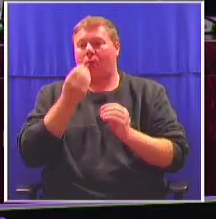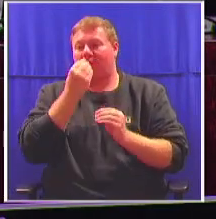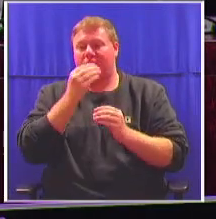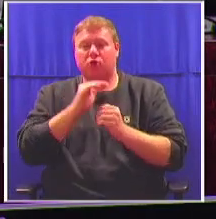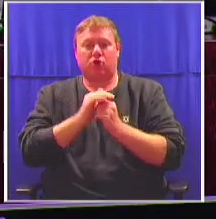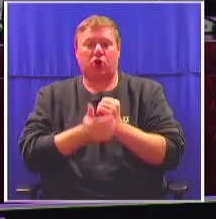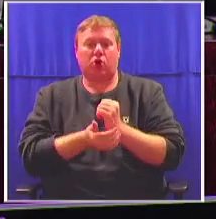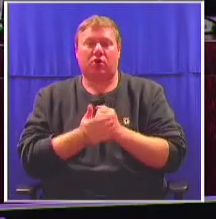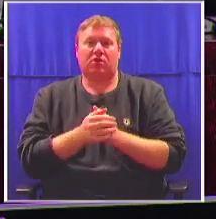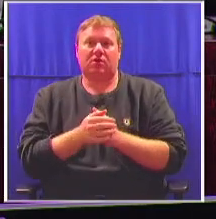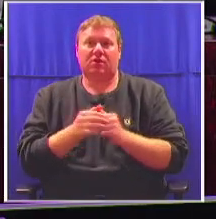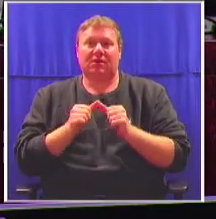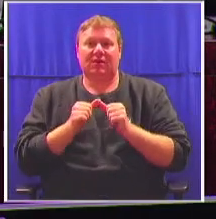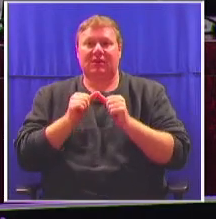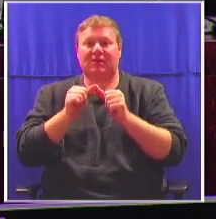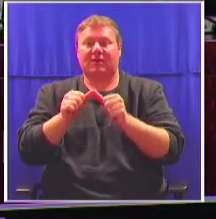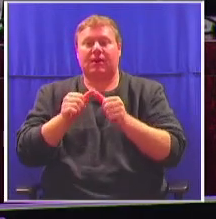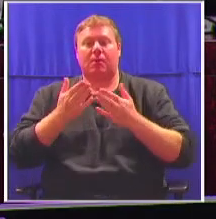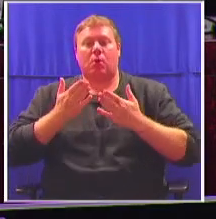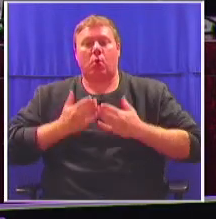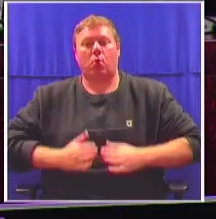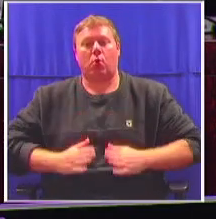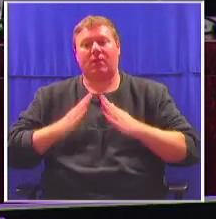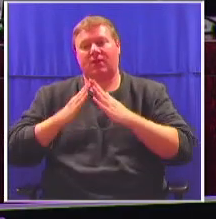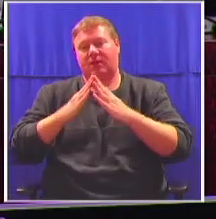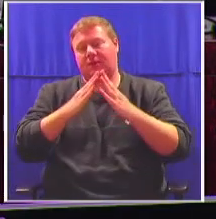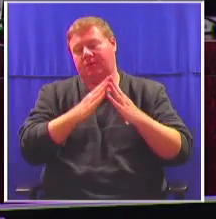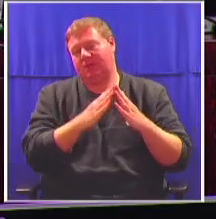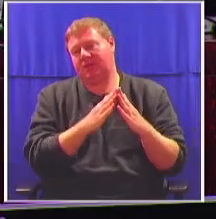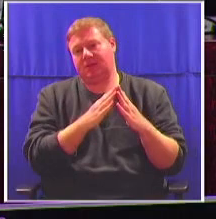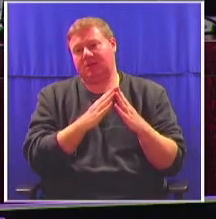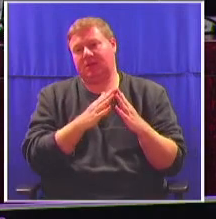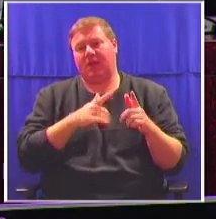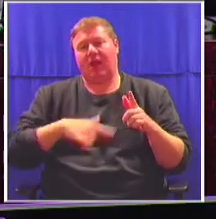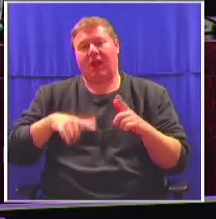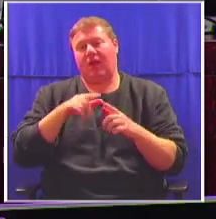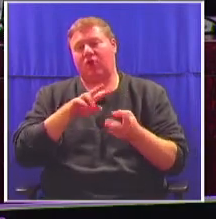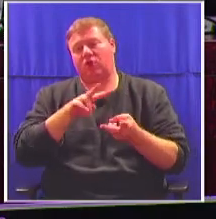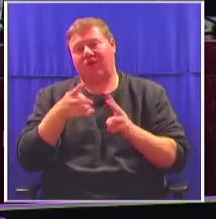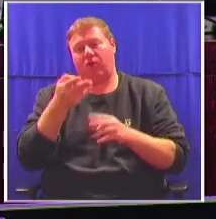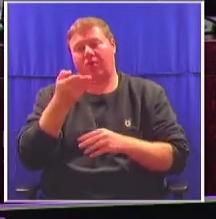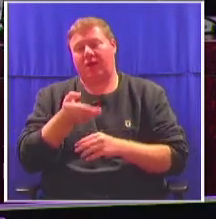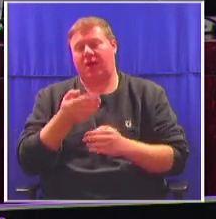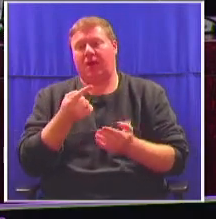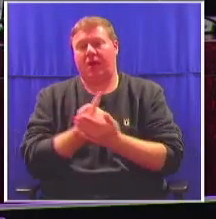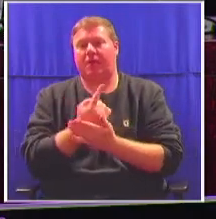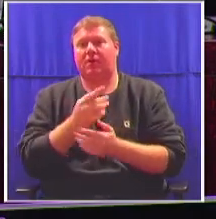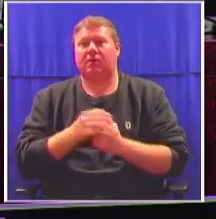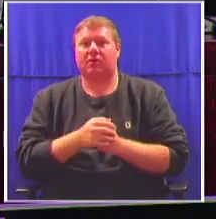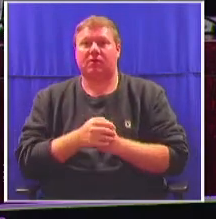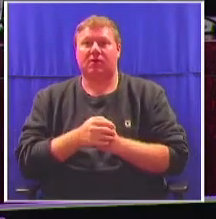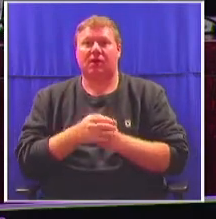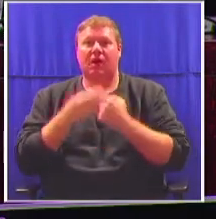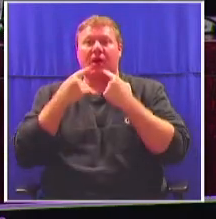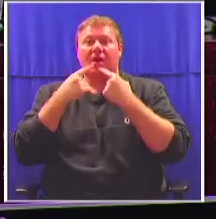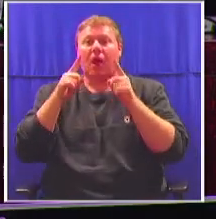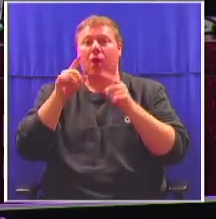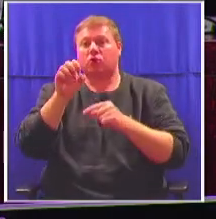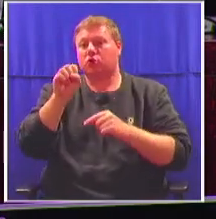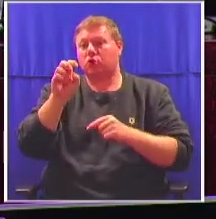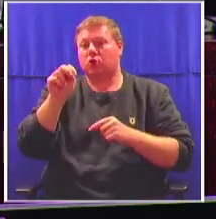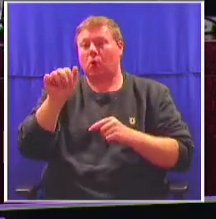enable sustainable human settlements and land reform. As announced in the State of the Nation Address,